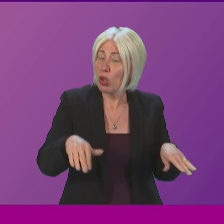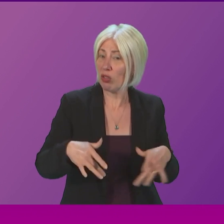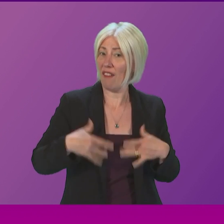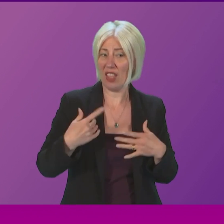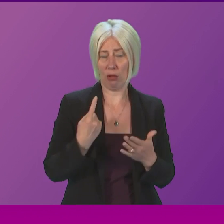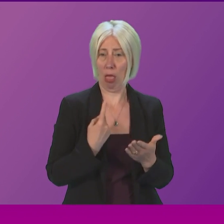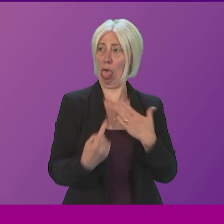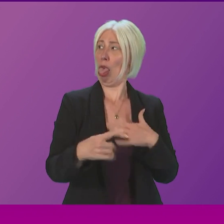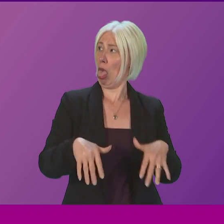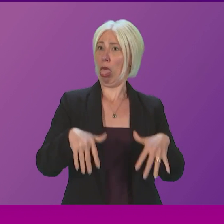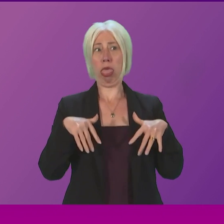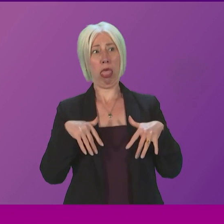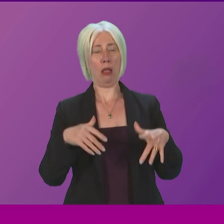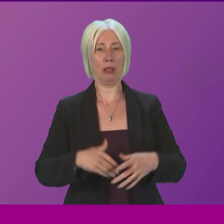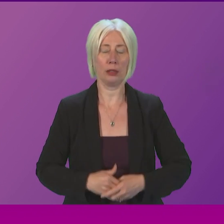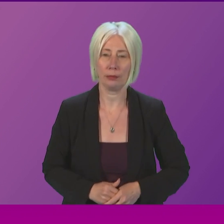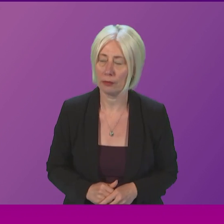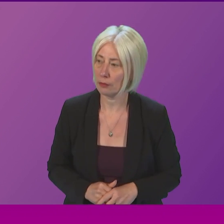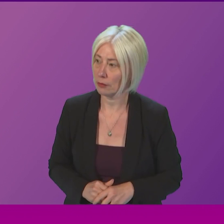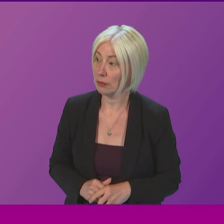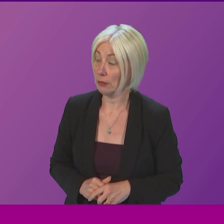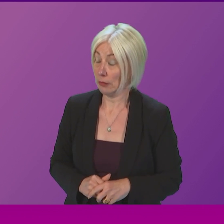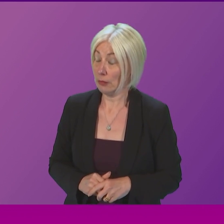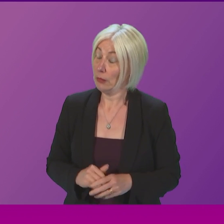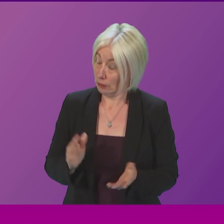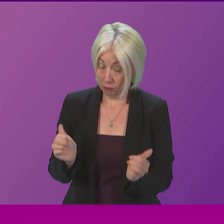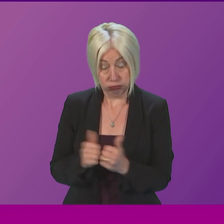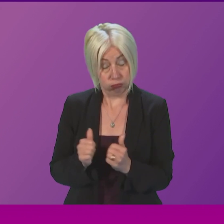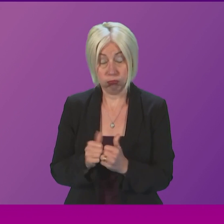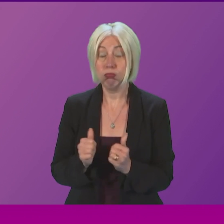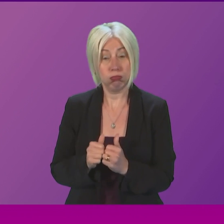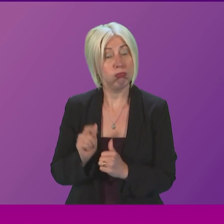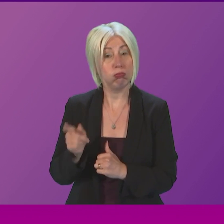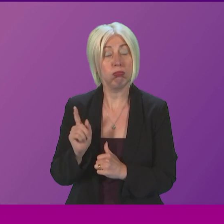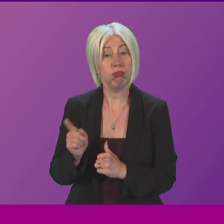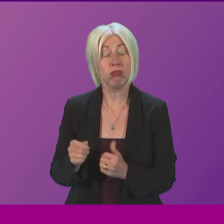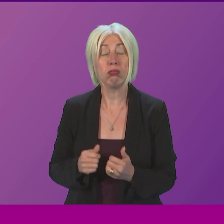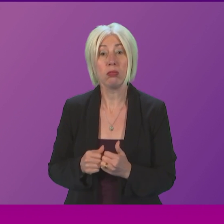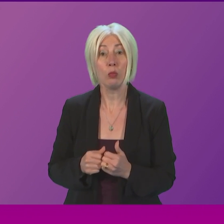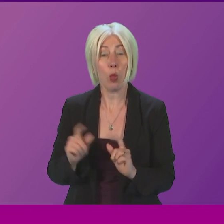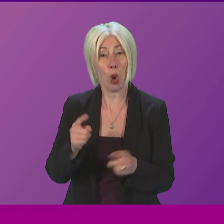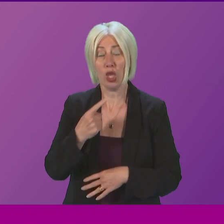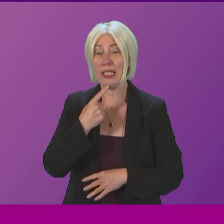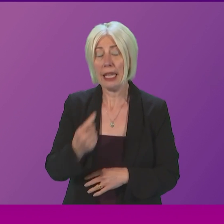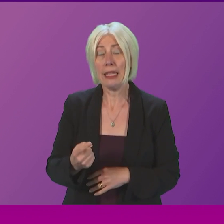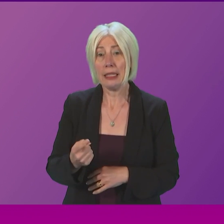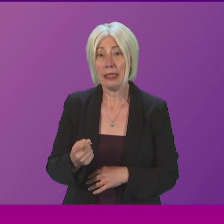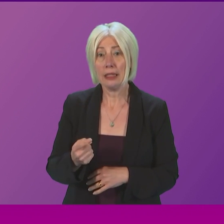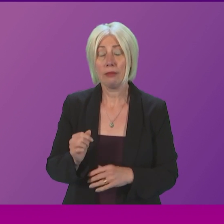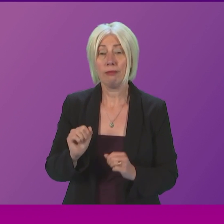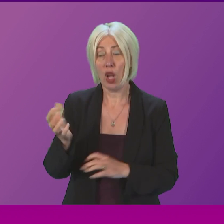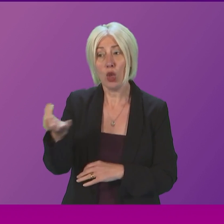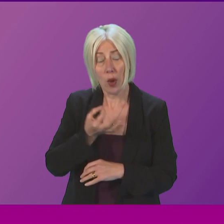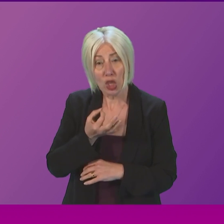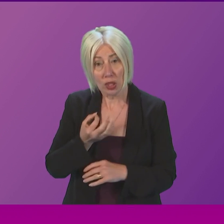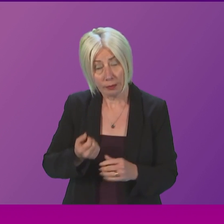alone? First Minister. Well, I absolutely agree with the sentiment behind Claire Baker's